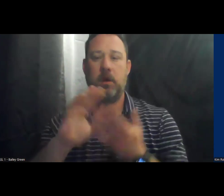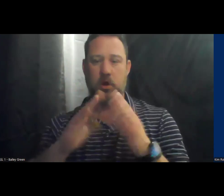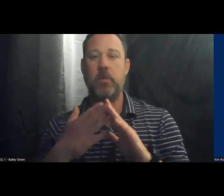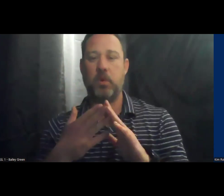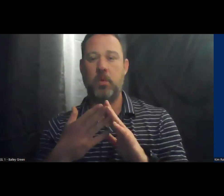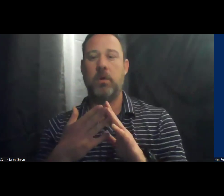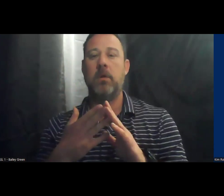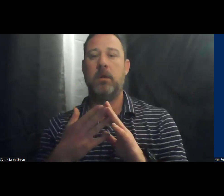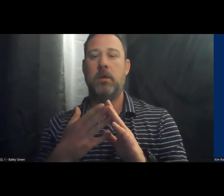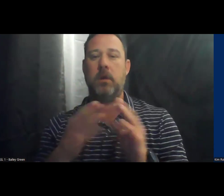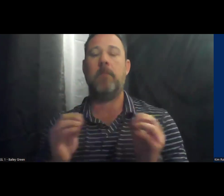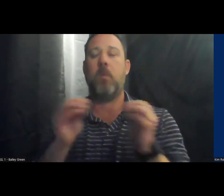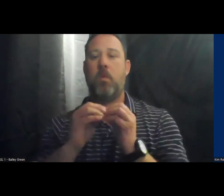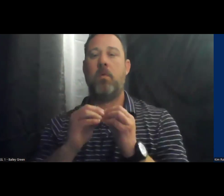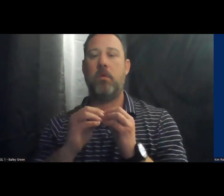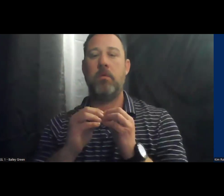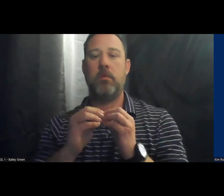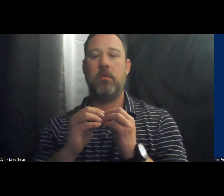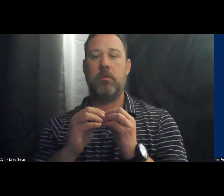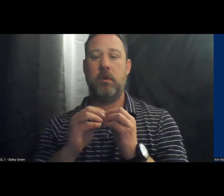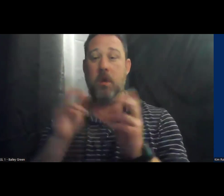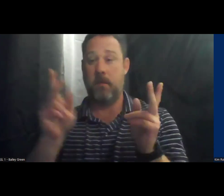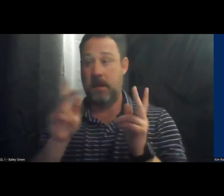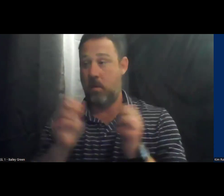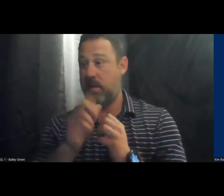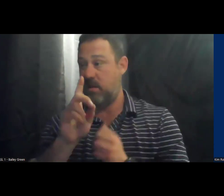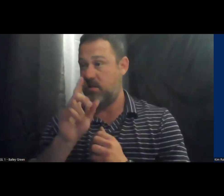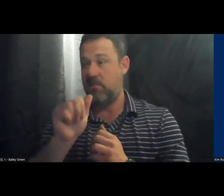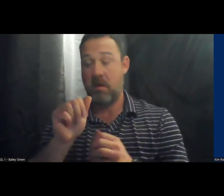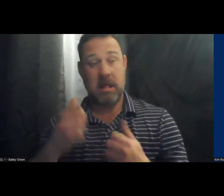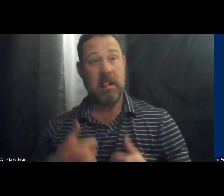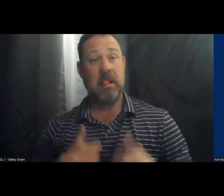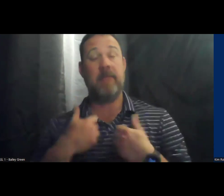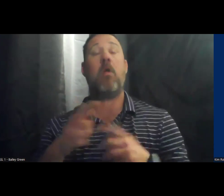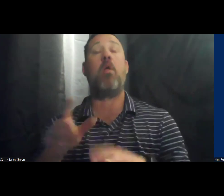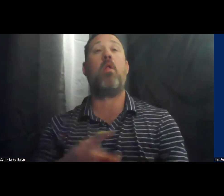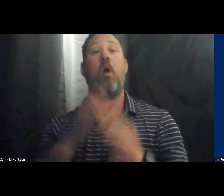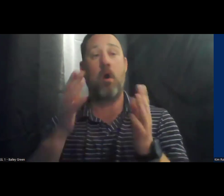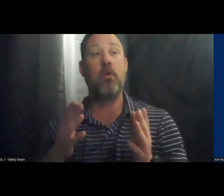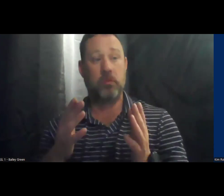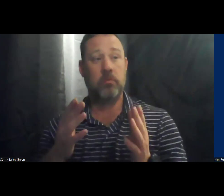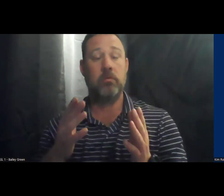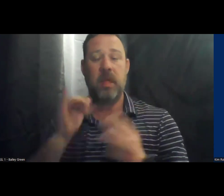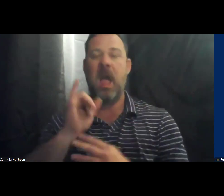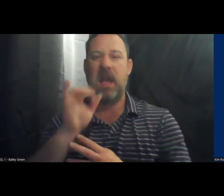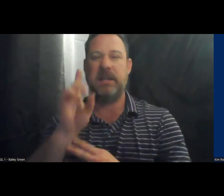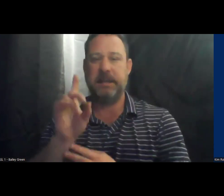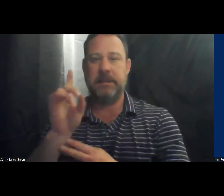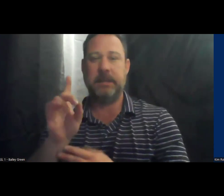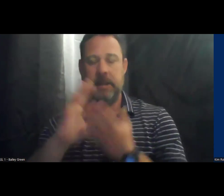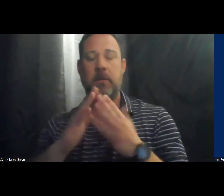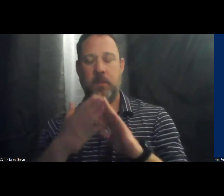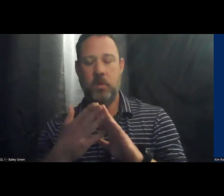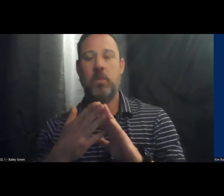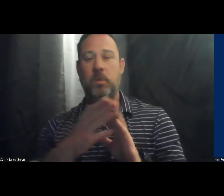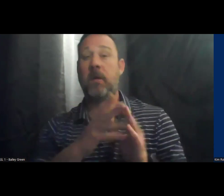even more. As people with disabilities live longer, especially in the IDD community, but also